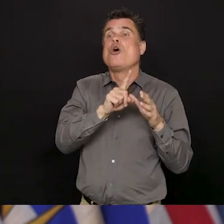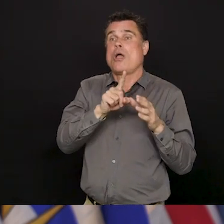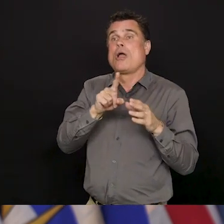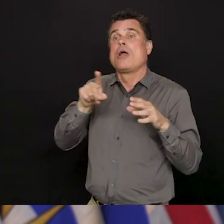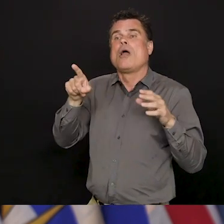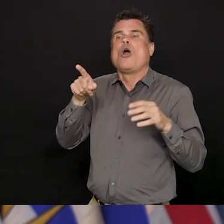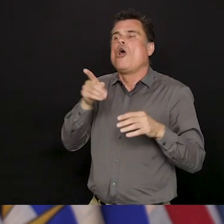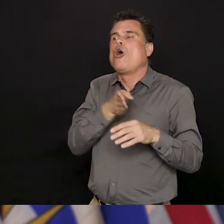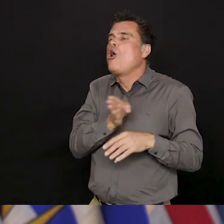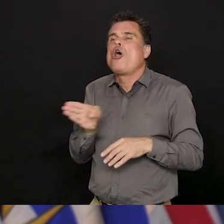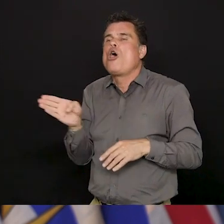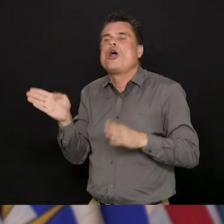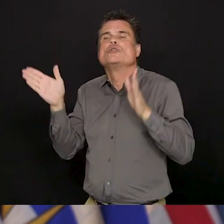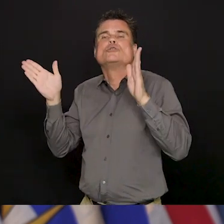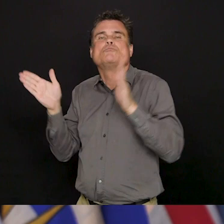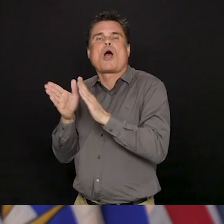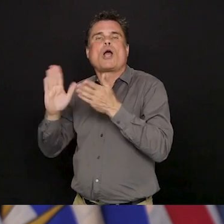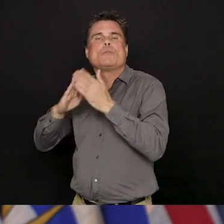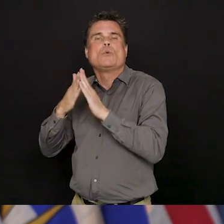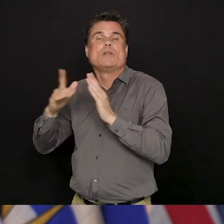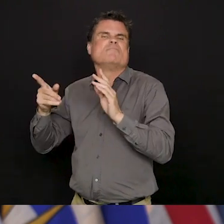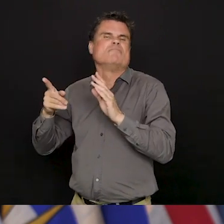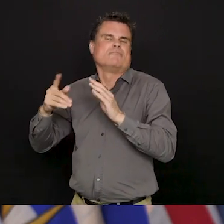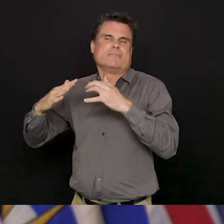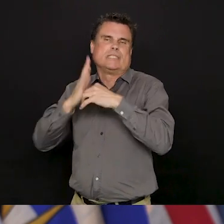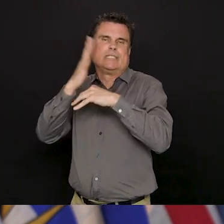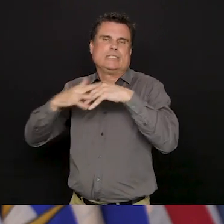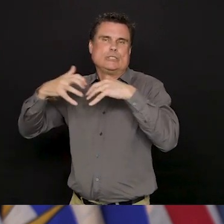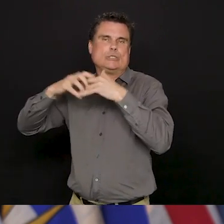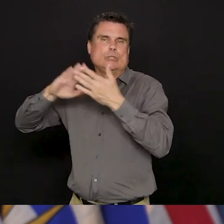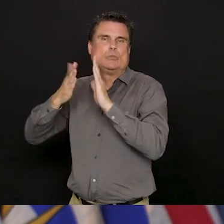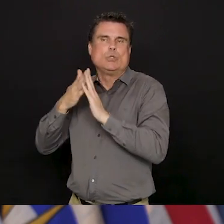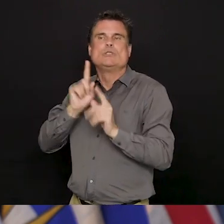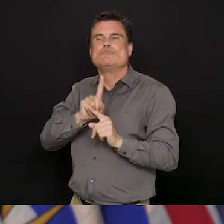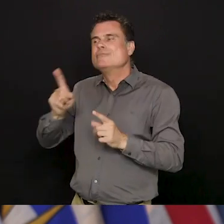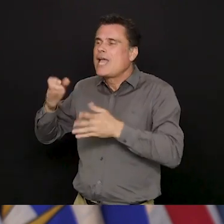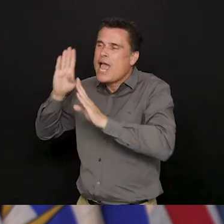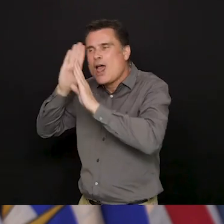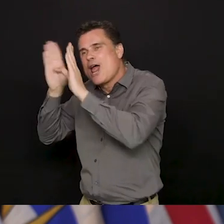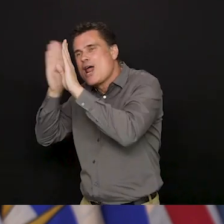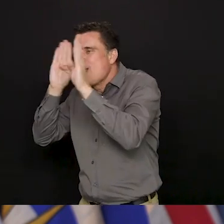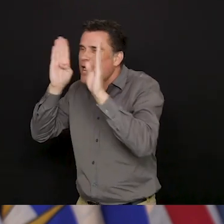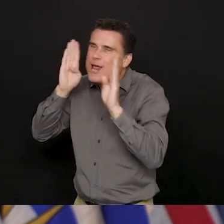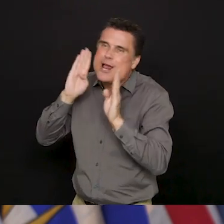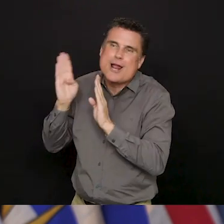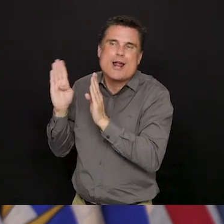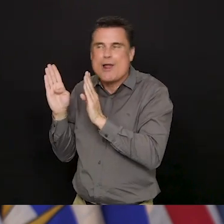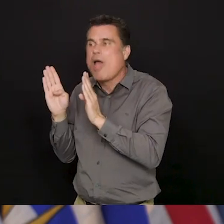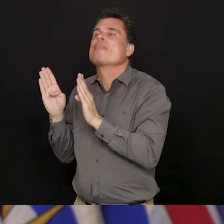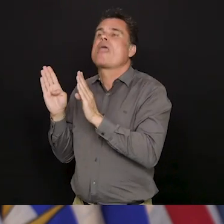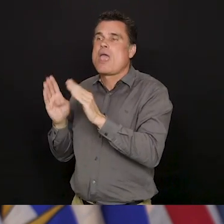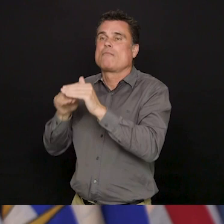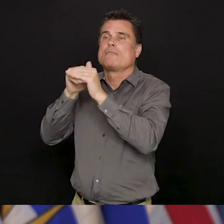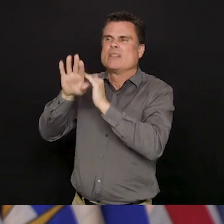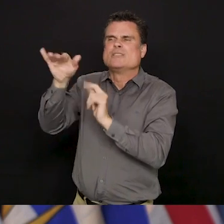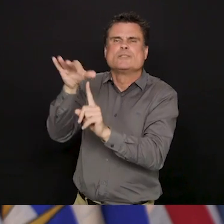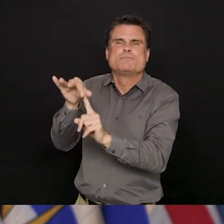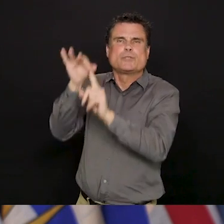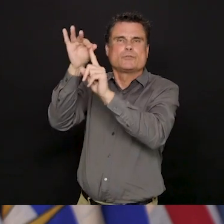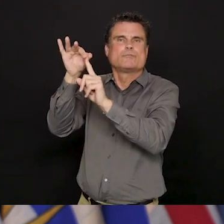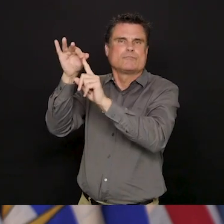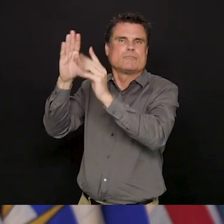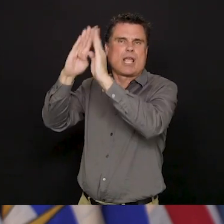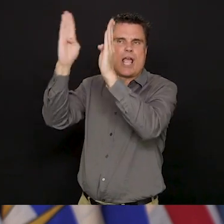of this case and if you have any insight as to how that could have happened. Yeah, there's